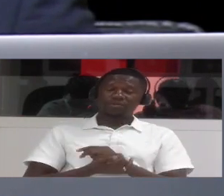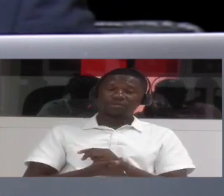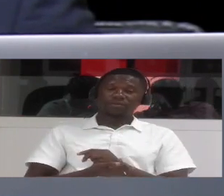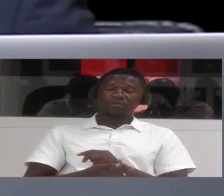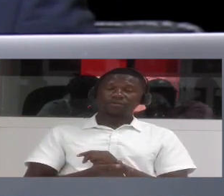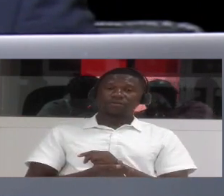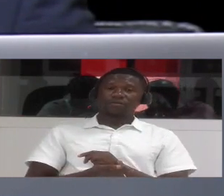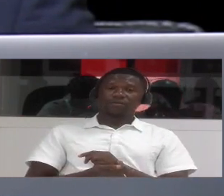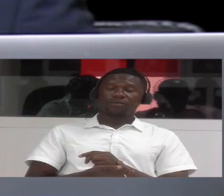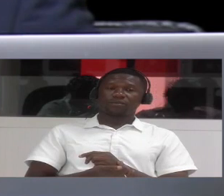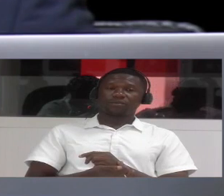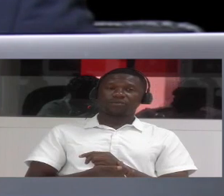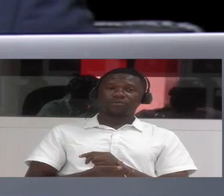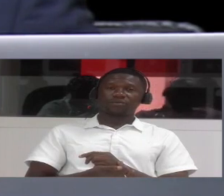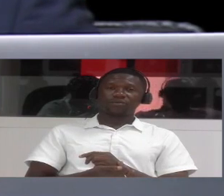And then